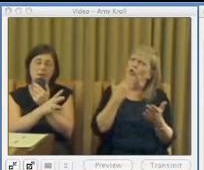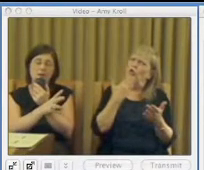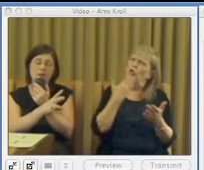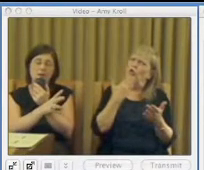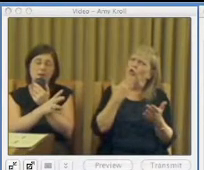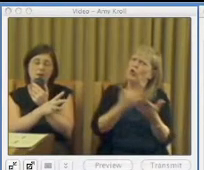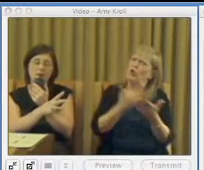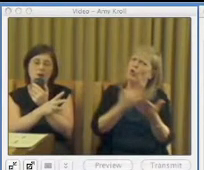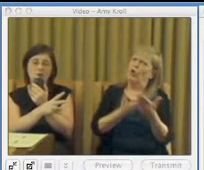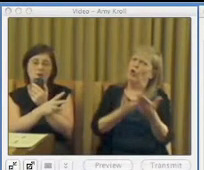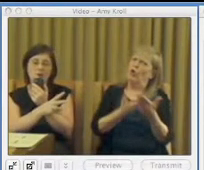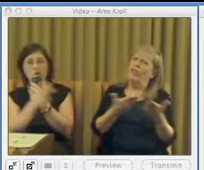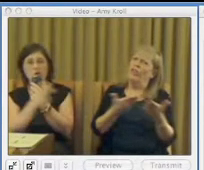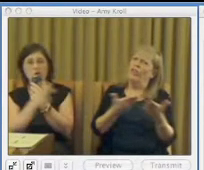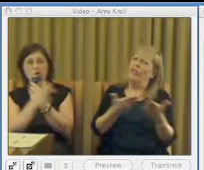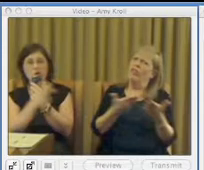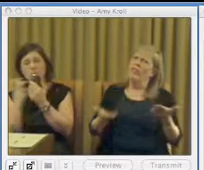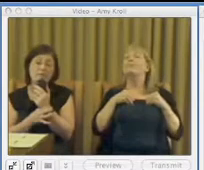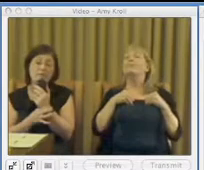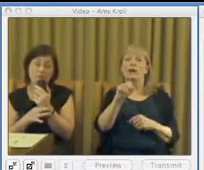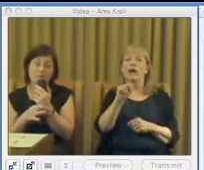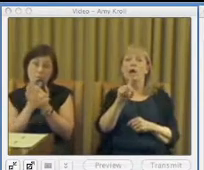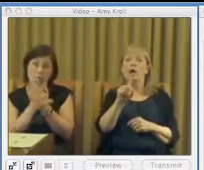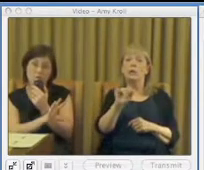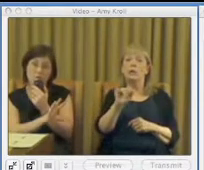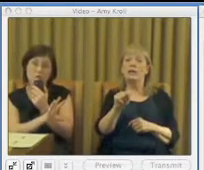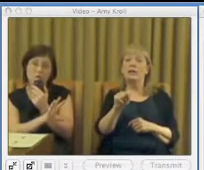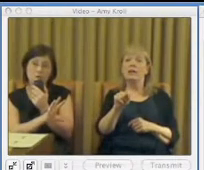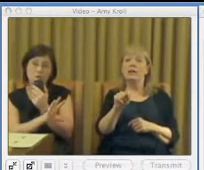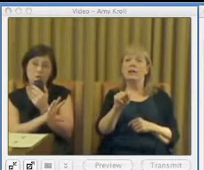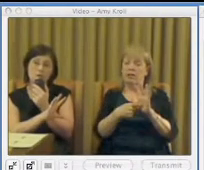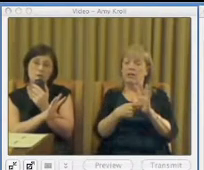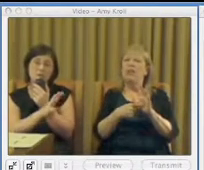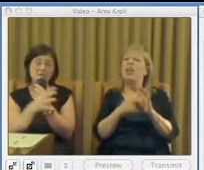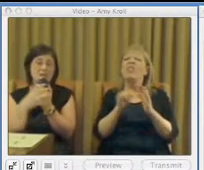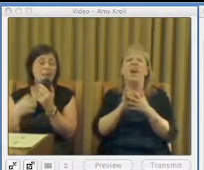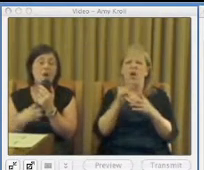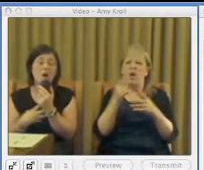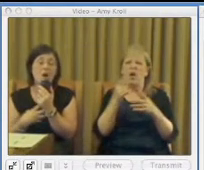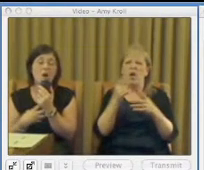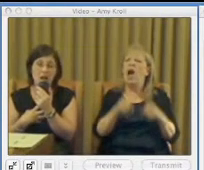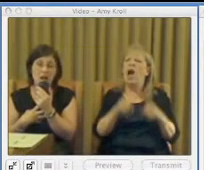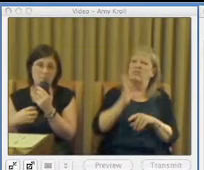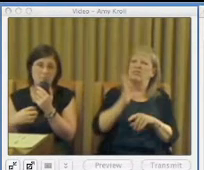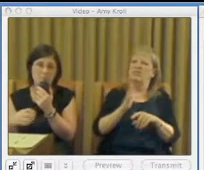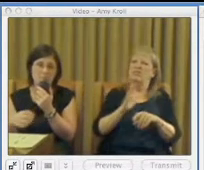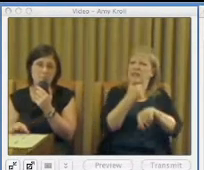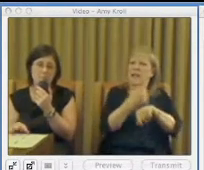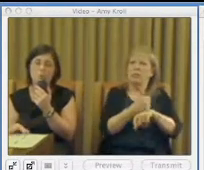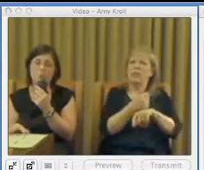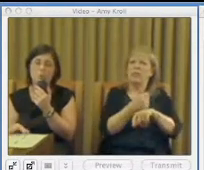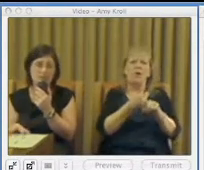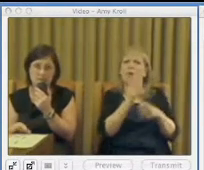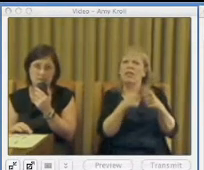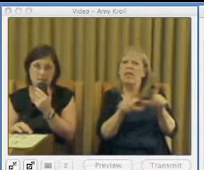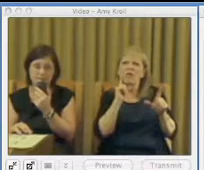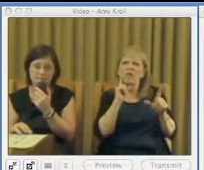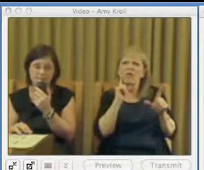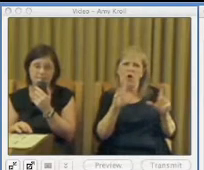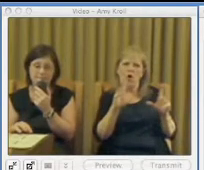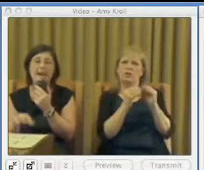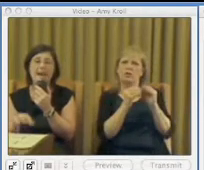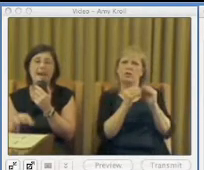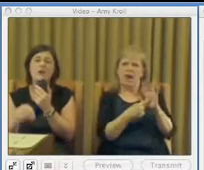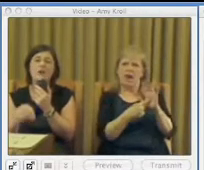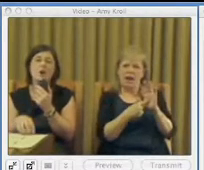had adopted wholesale, really, from the conference interpreting model, doesn't apply to us,